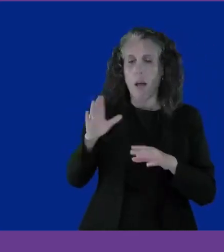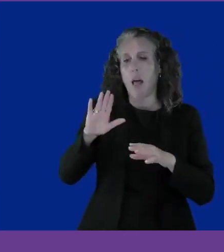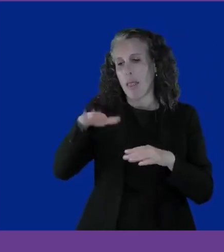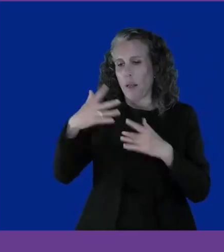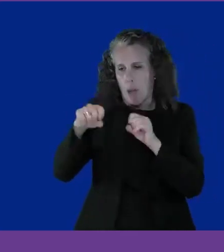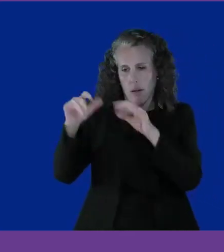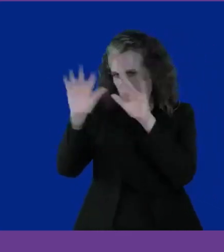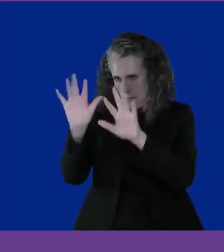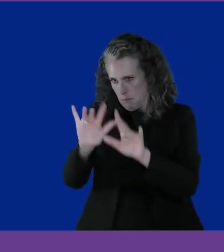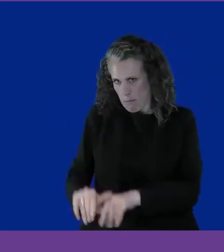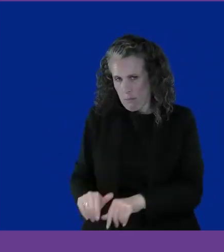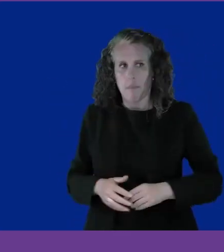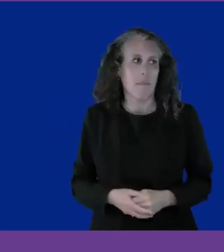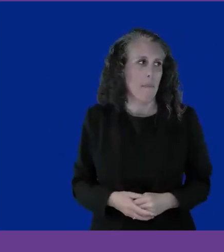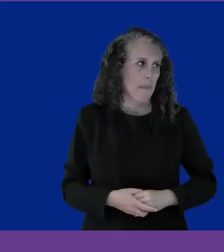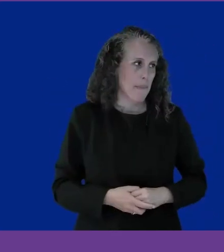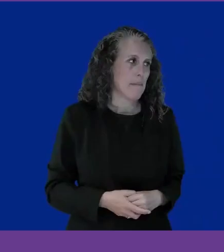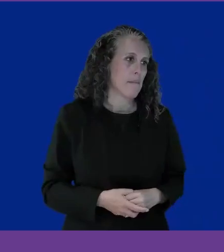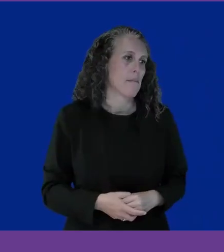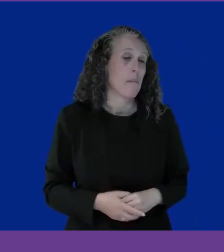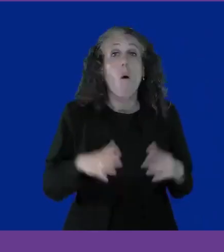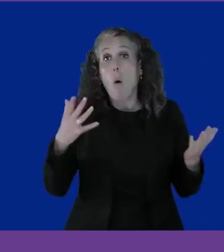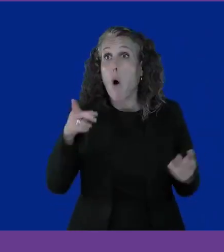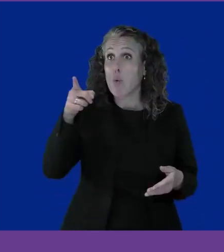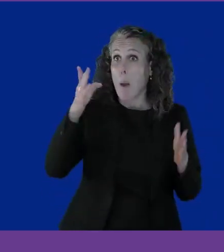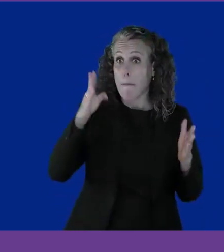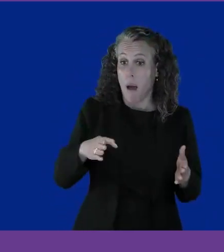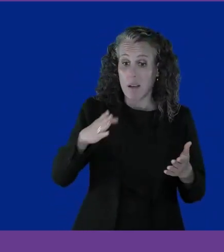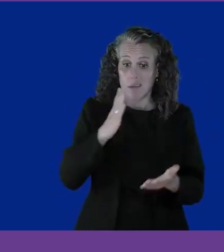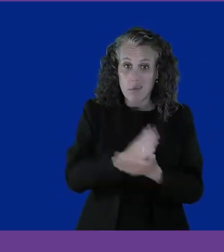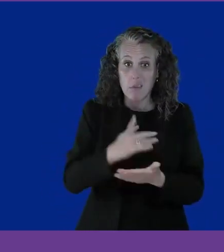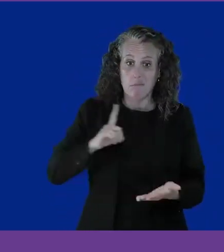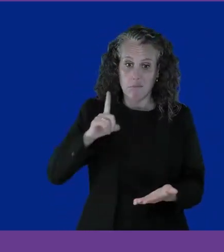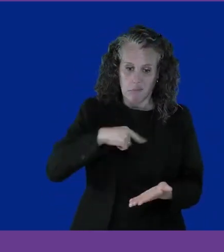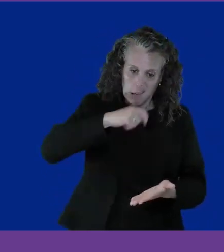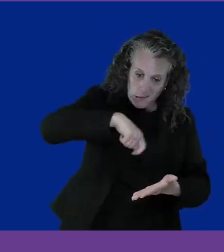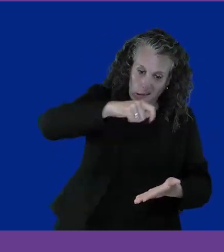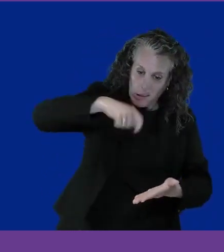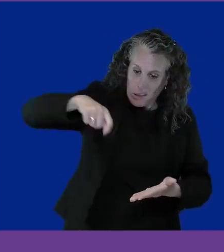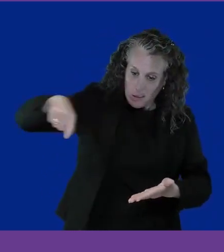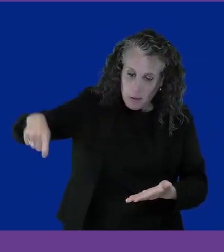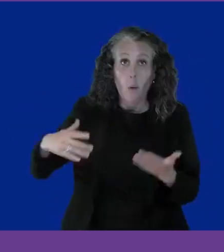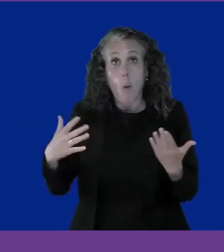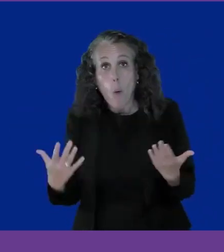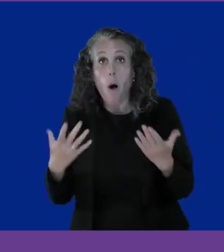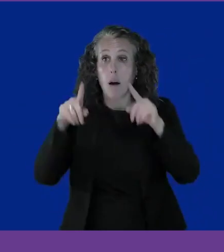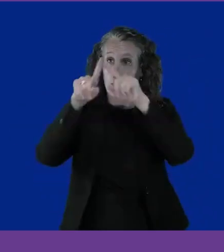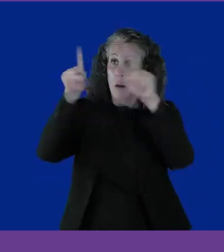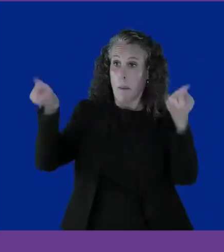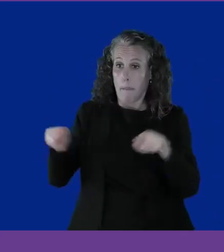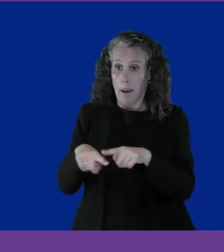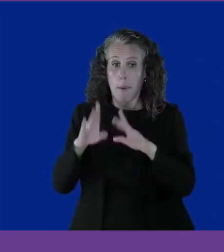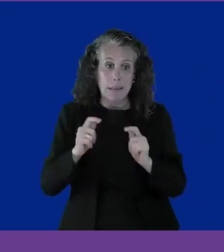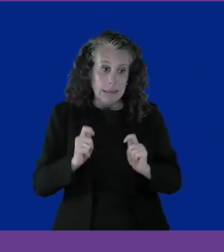transactions. Or if you need to sign something in physical, or you need to hand in some papers for the